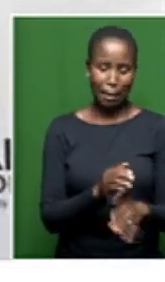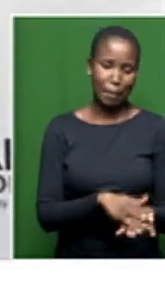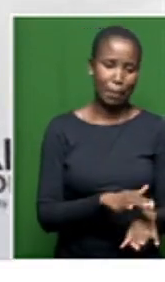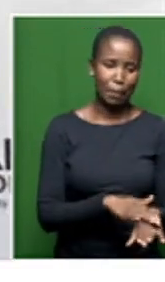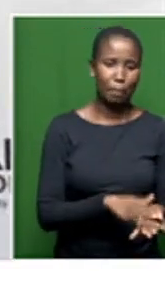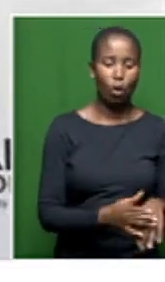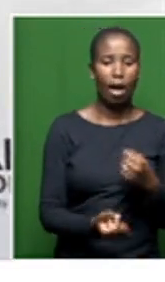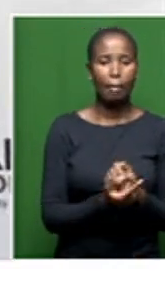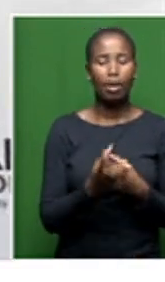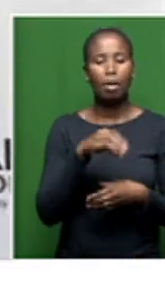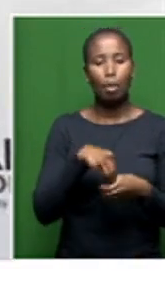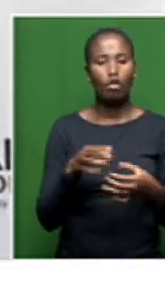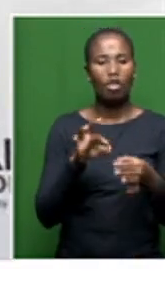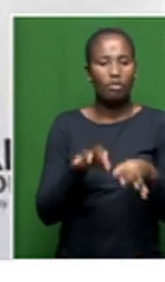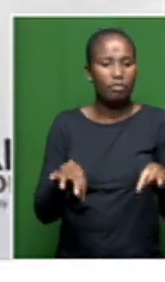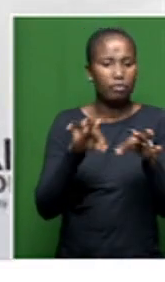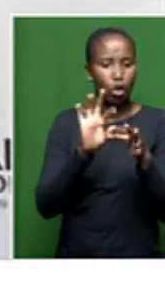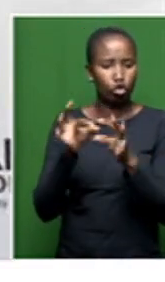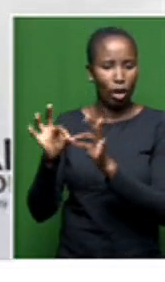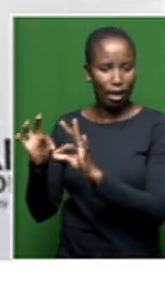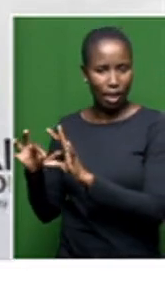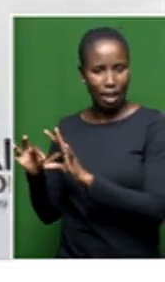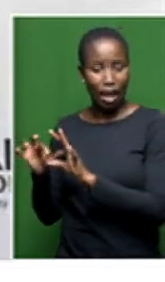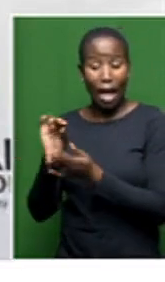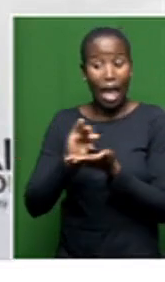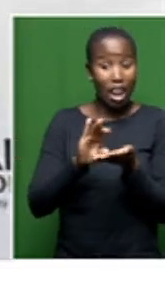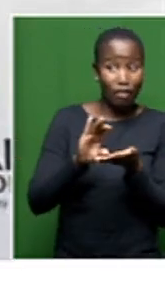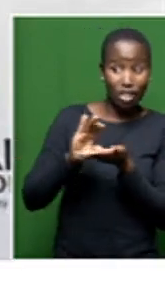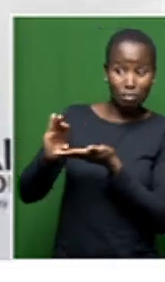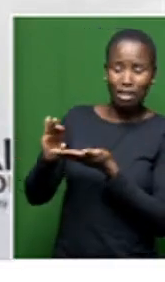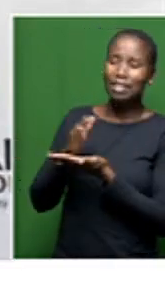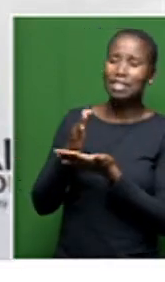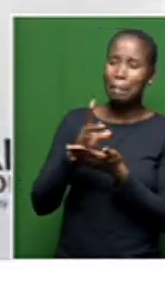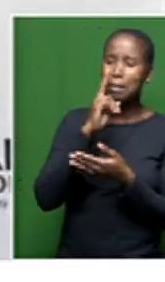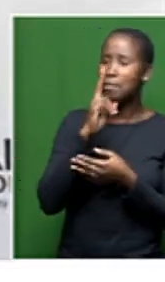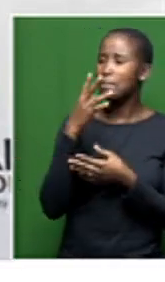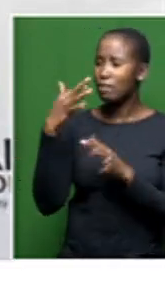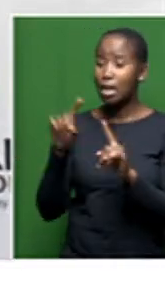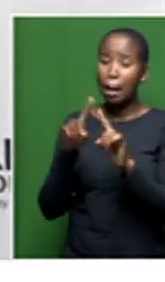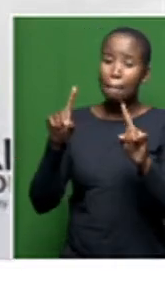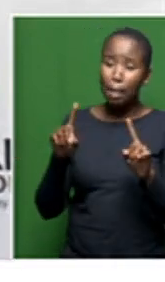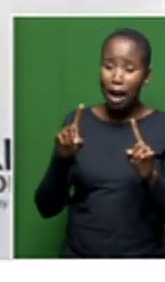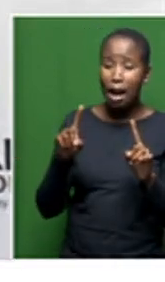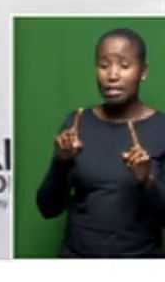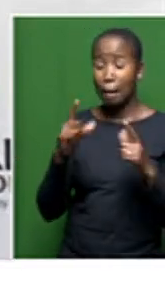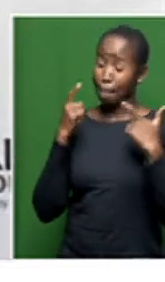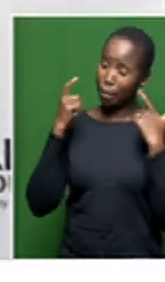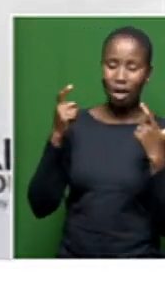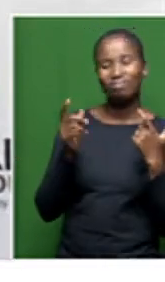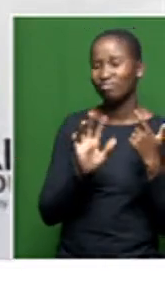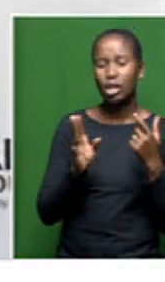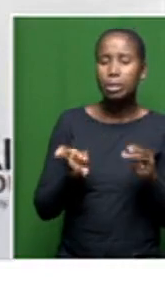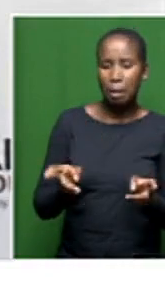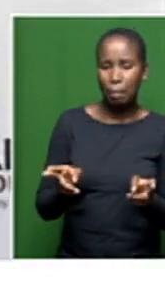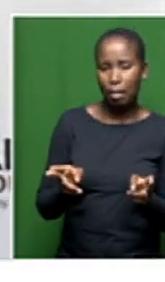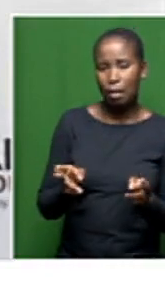the value chain. We're also seeing those kinds of investment that may not necessarily create big numbers in of themselves, but in terms